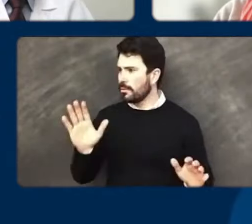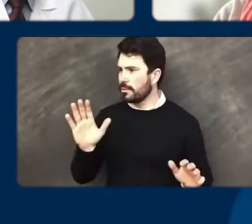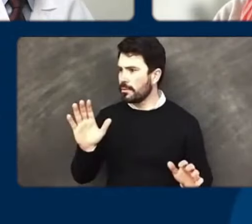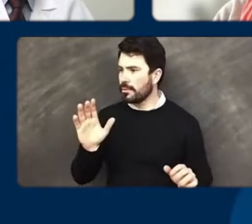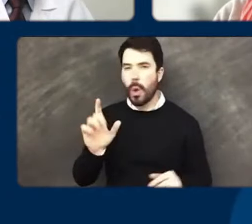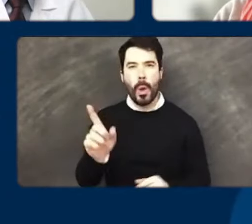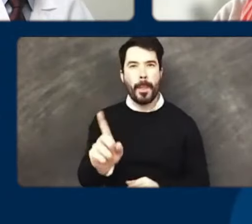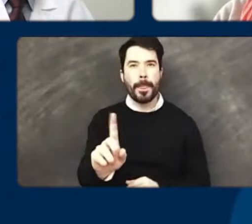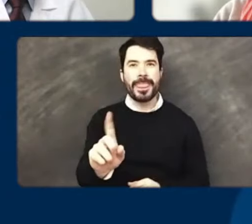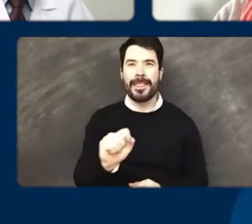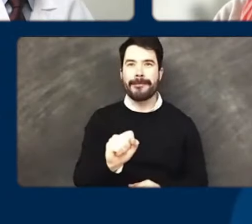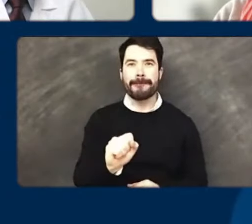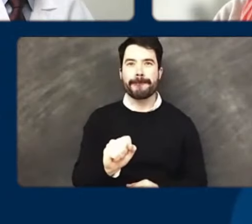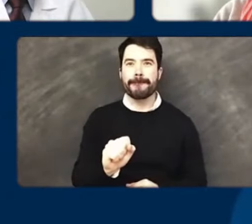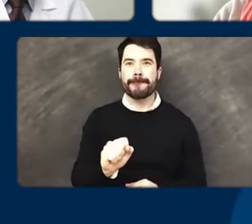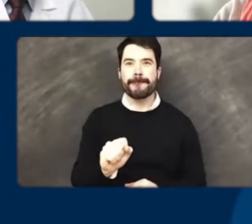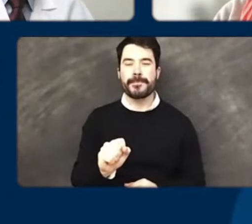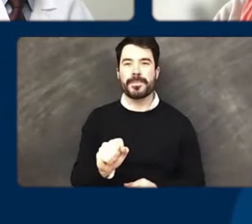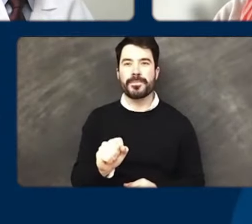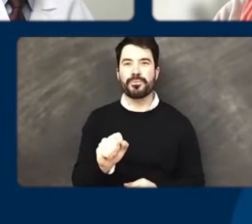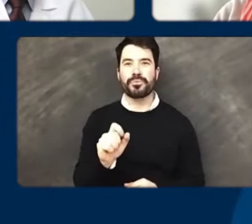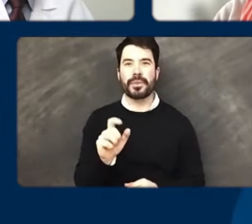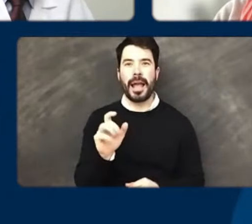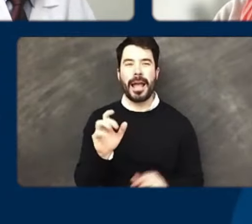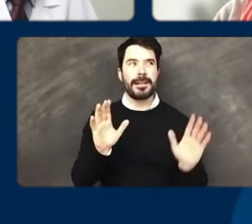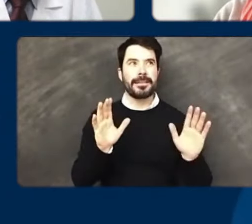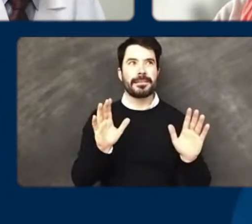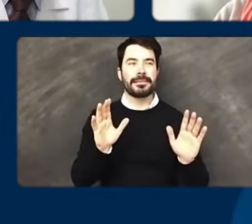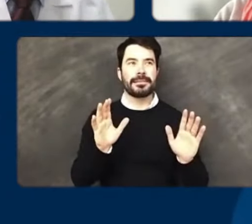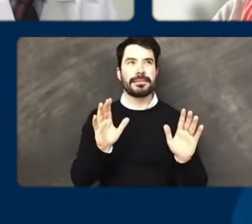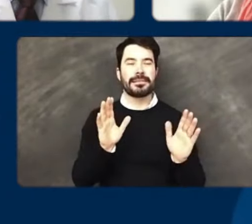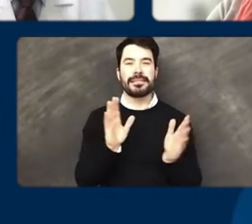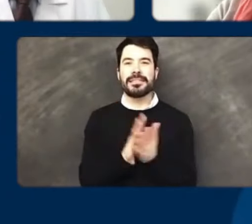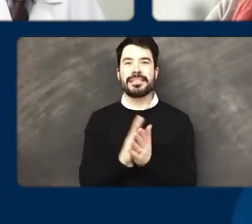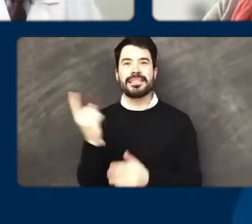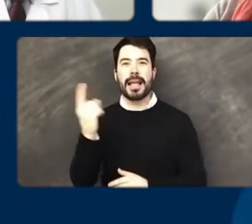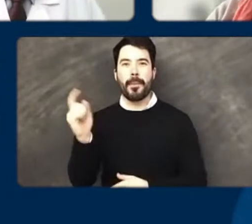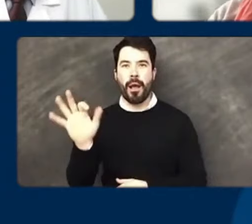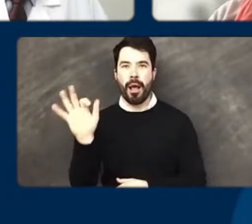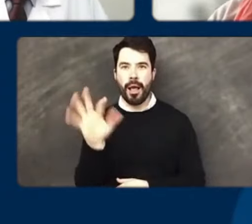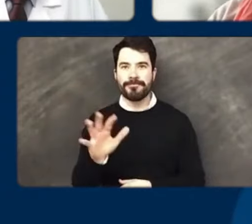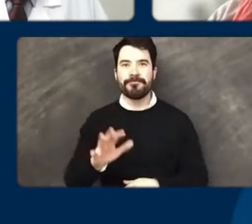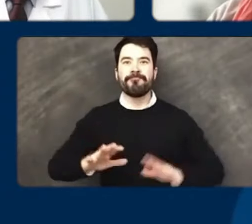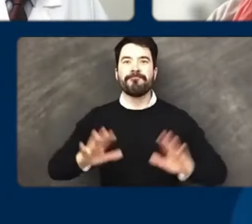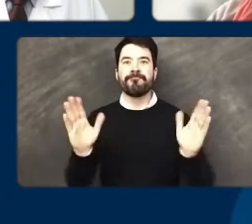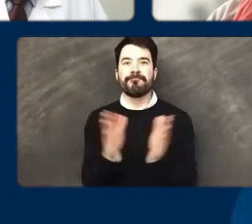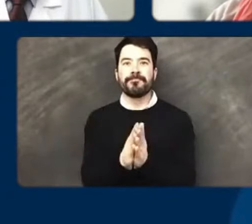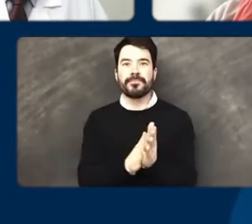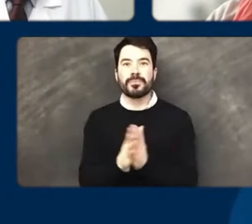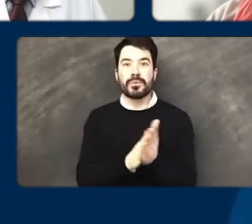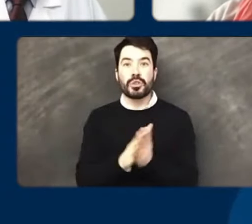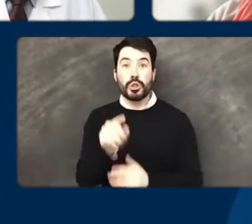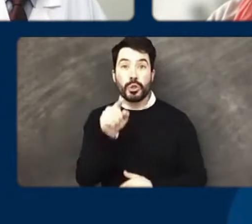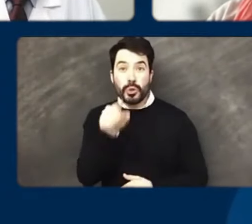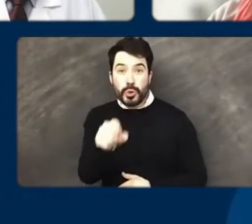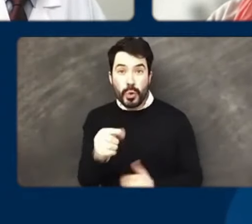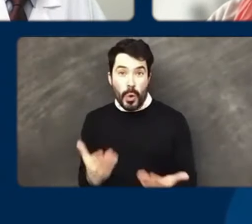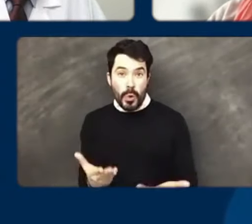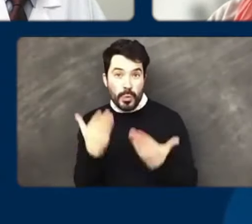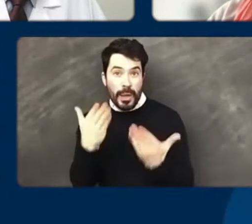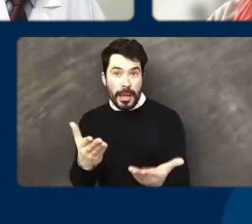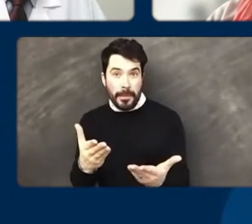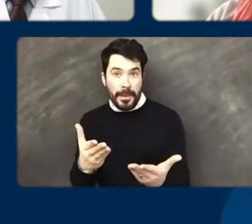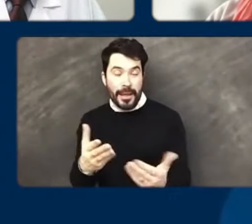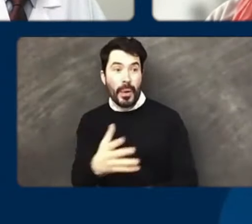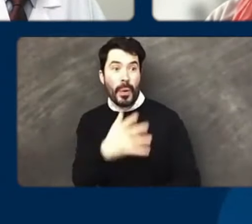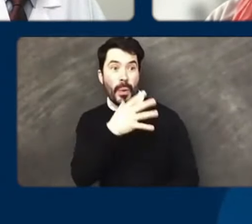Let's sum up our conversation today. What is the top thing you recommend women do to enhance